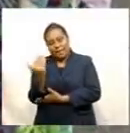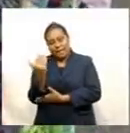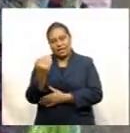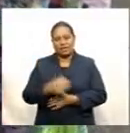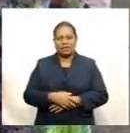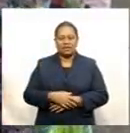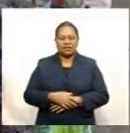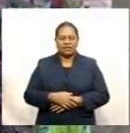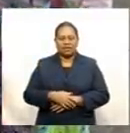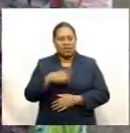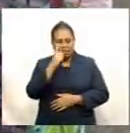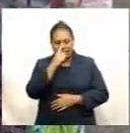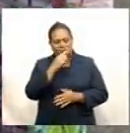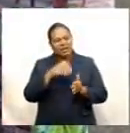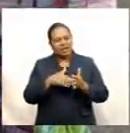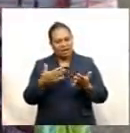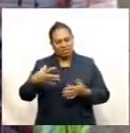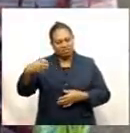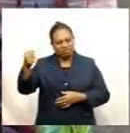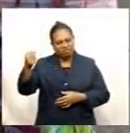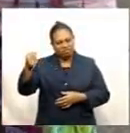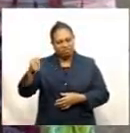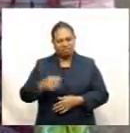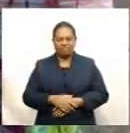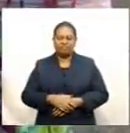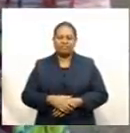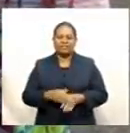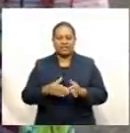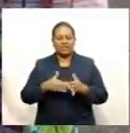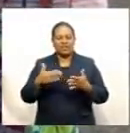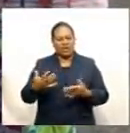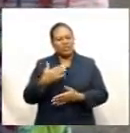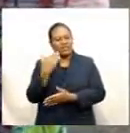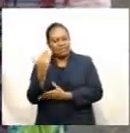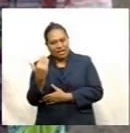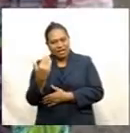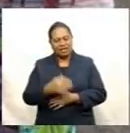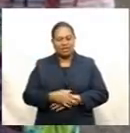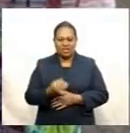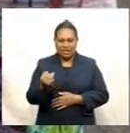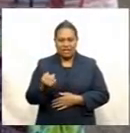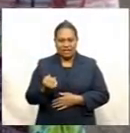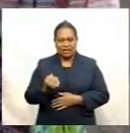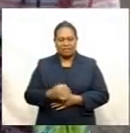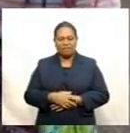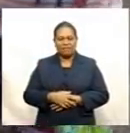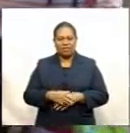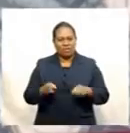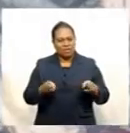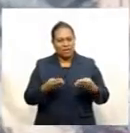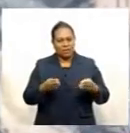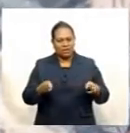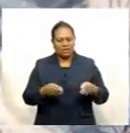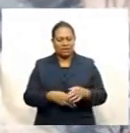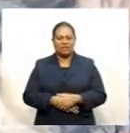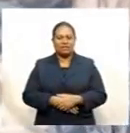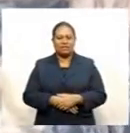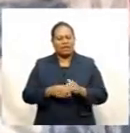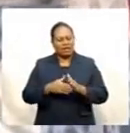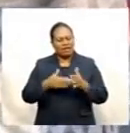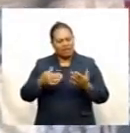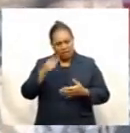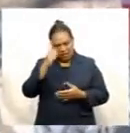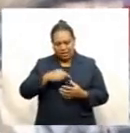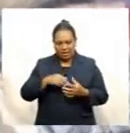moment. So those musicians have gone without income for 10 weeks now, and we believe that together we can